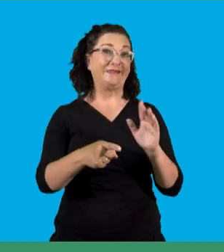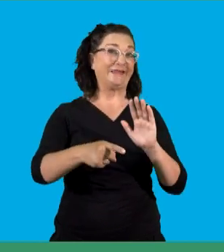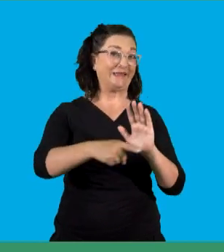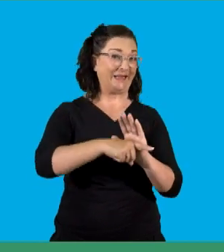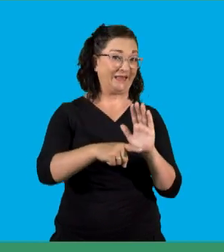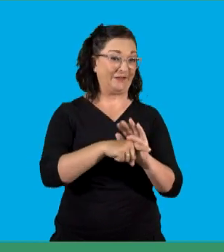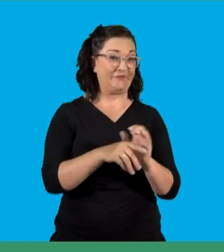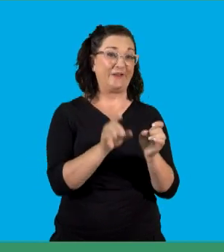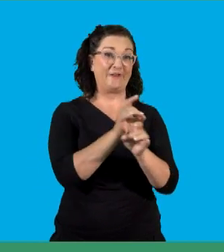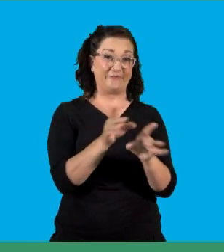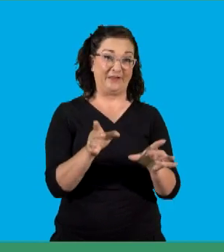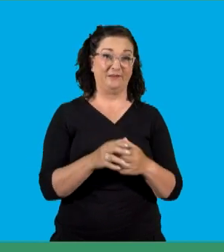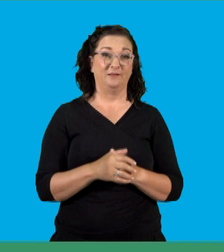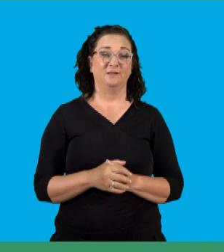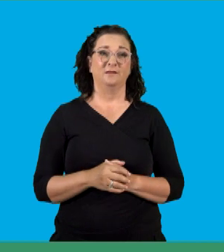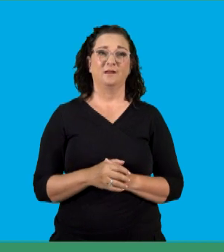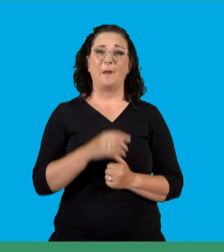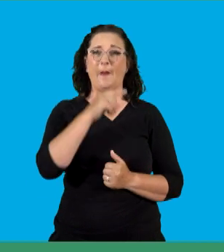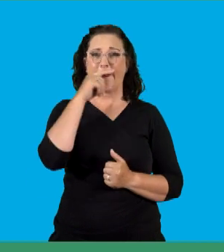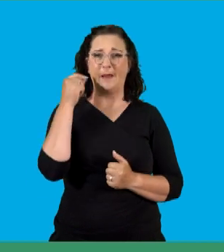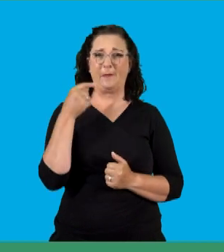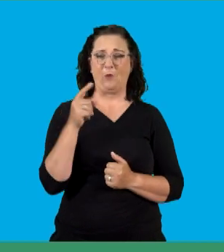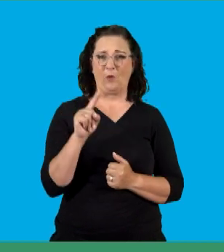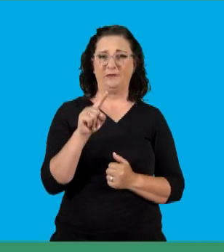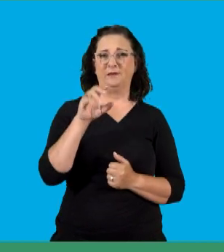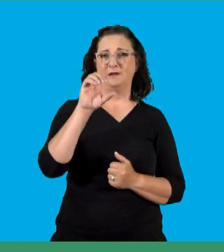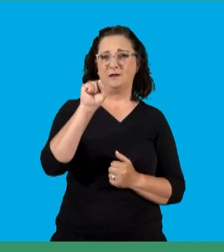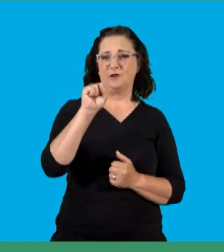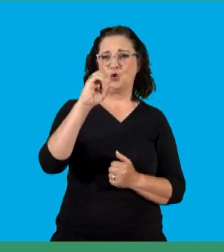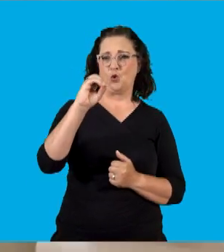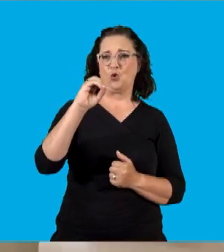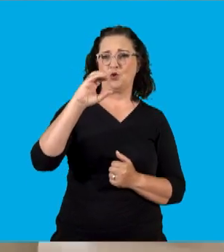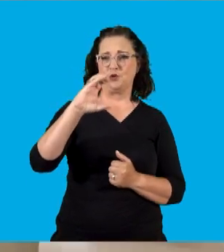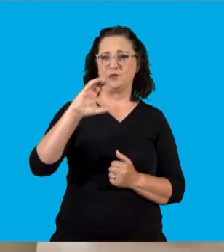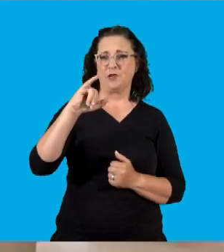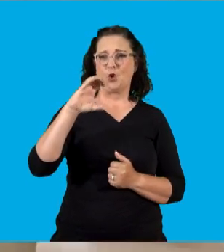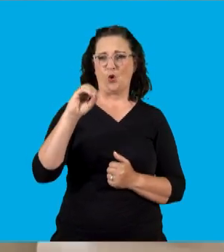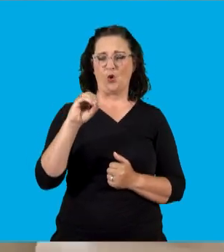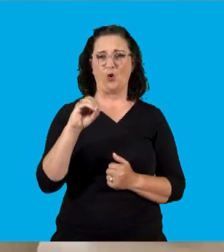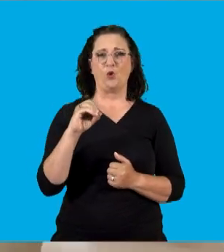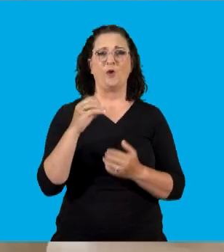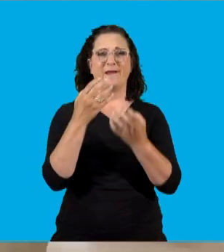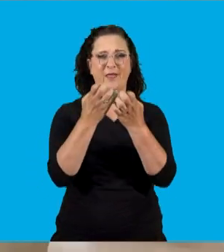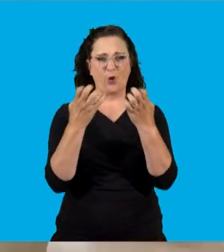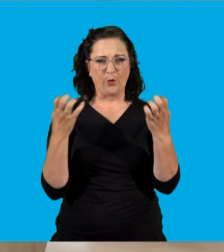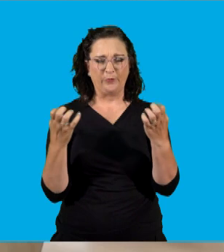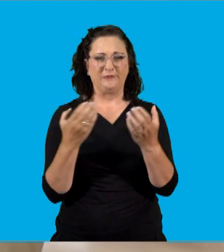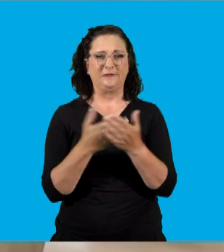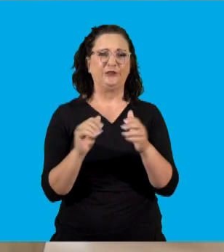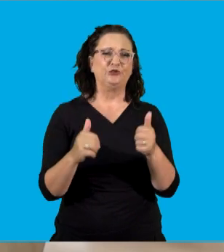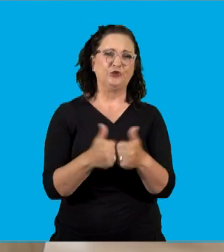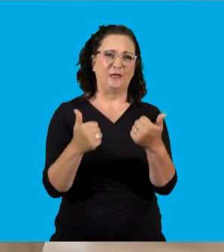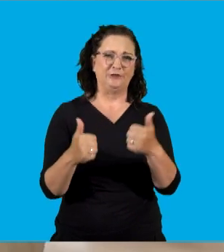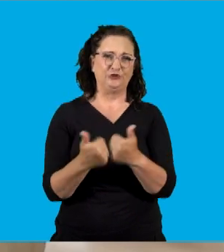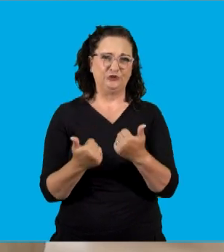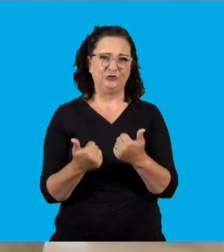negative way. So we call them socio-economic challenges because these challenges, they come from the people, whereby